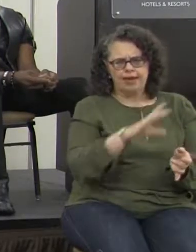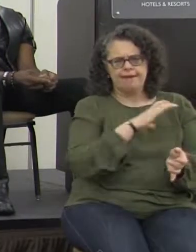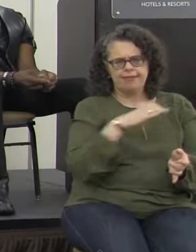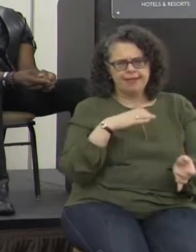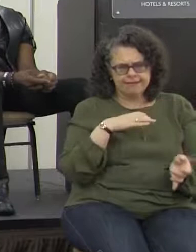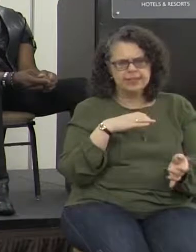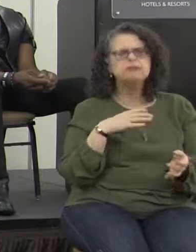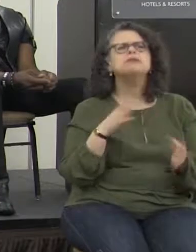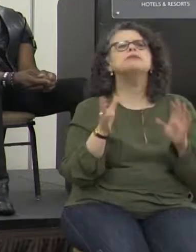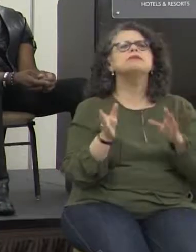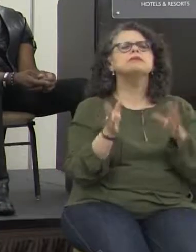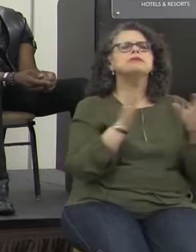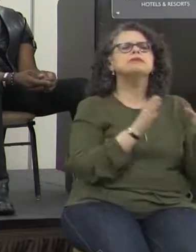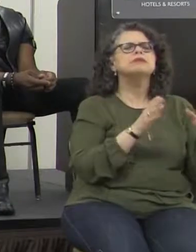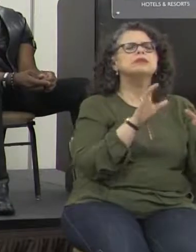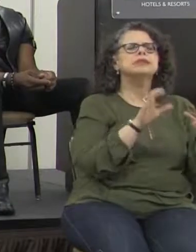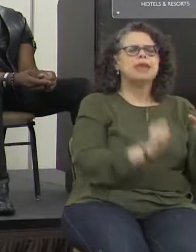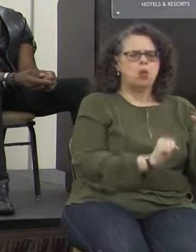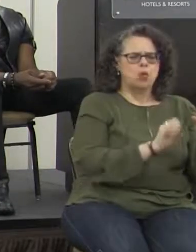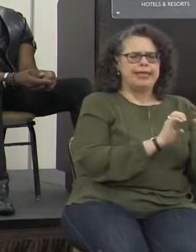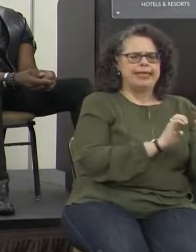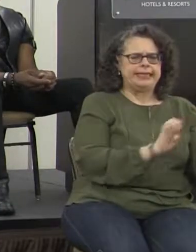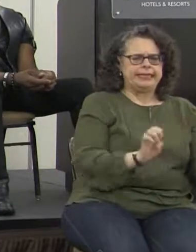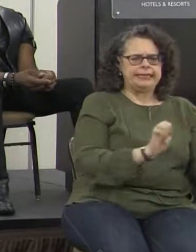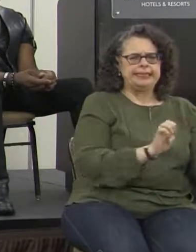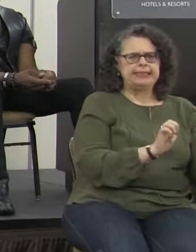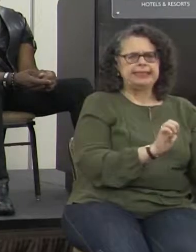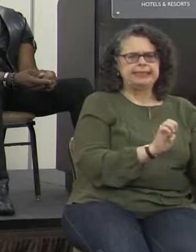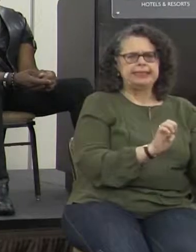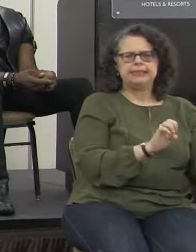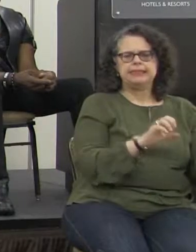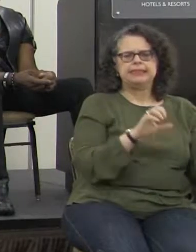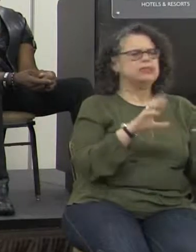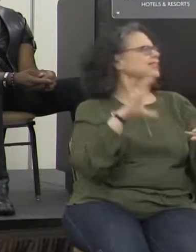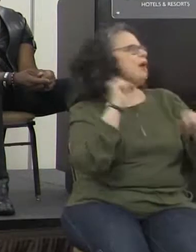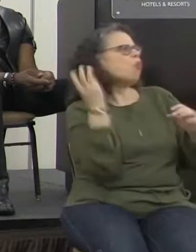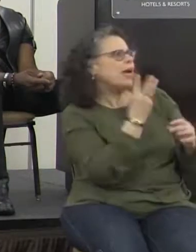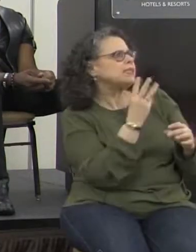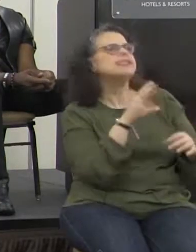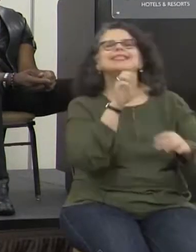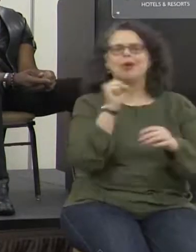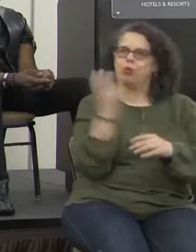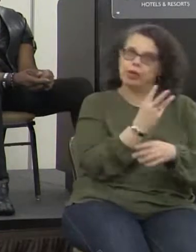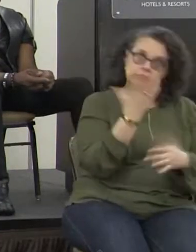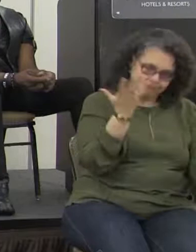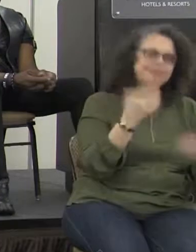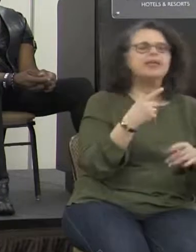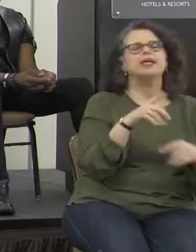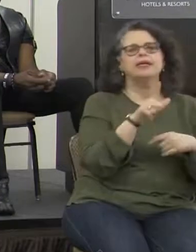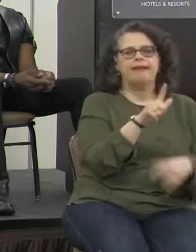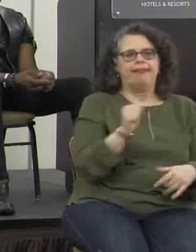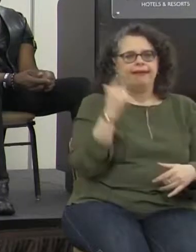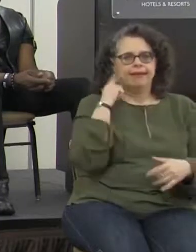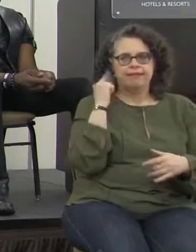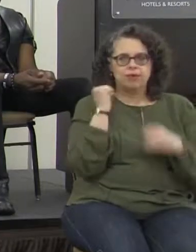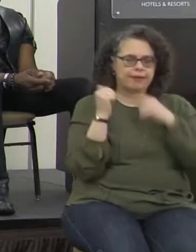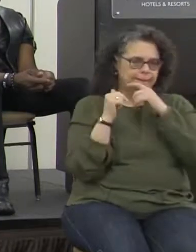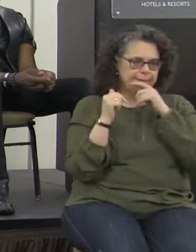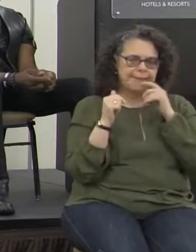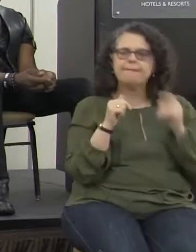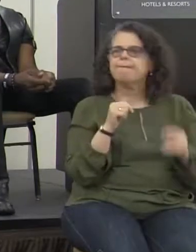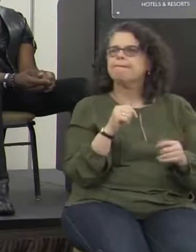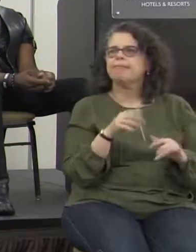Cleveland. We have Southeast in LA area. Southwest, I'm sorry. In LA area, I skipped